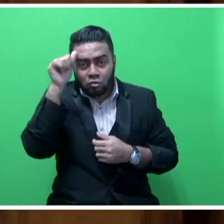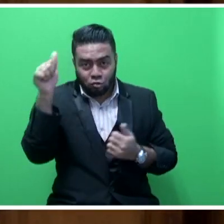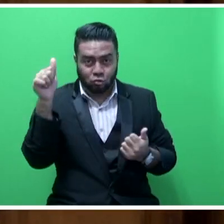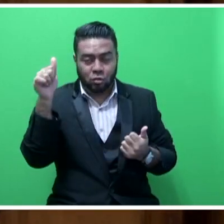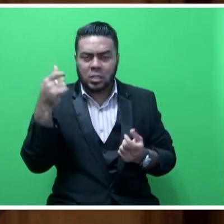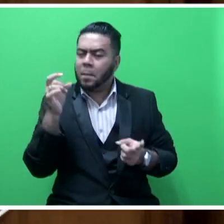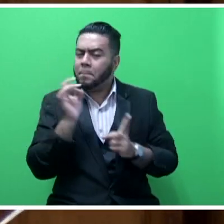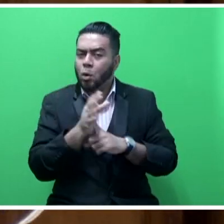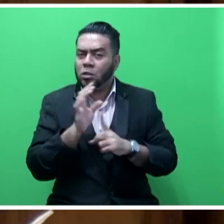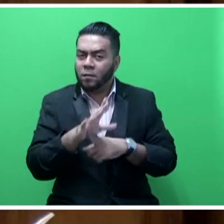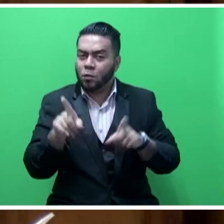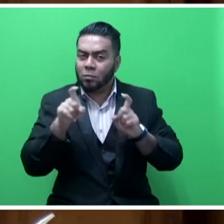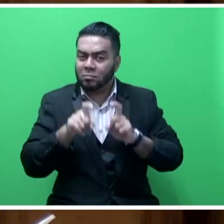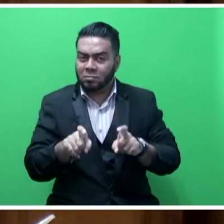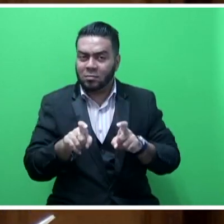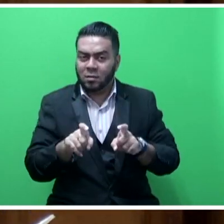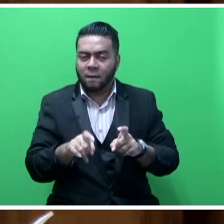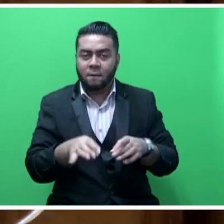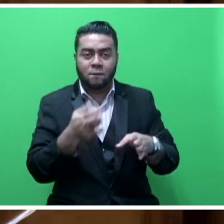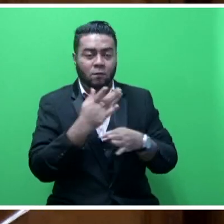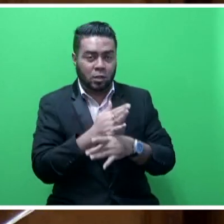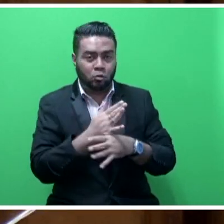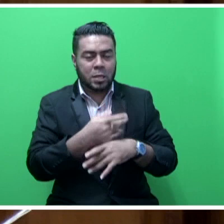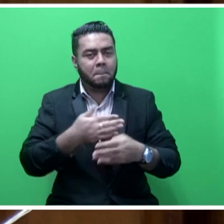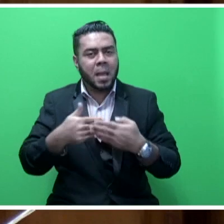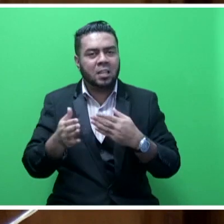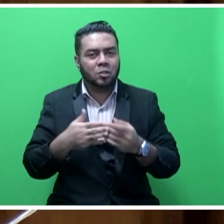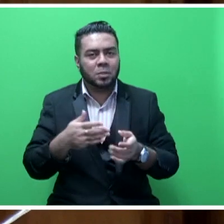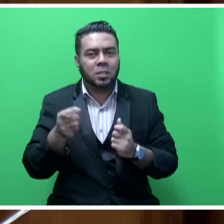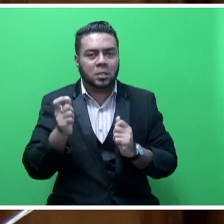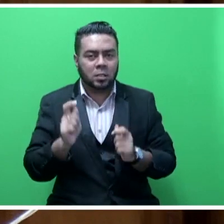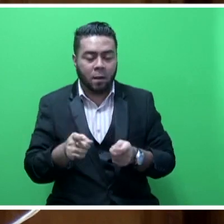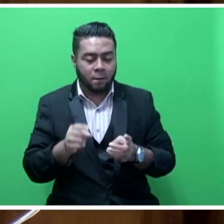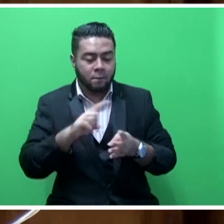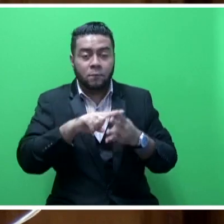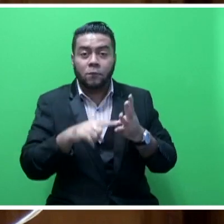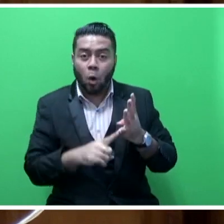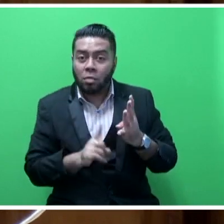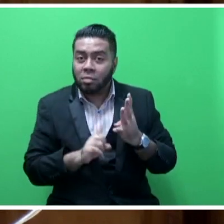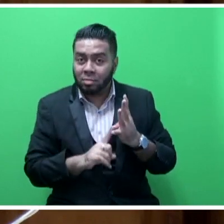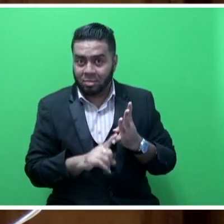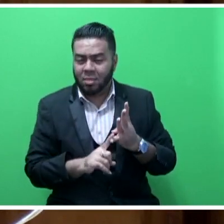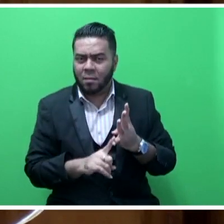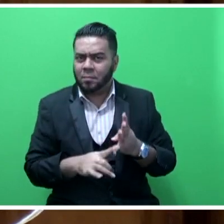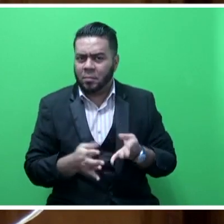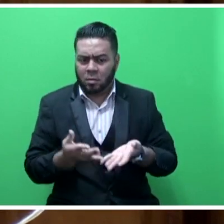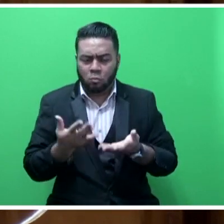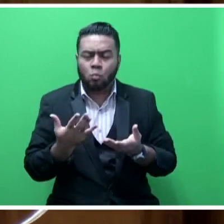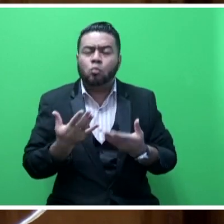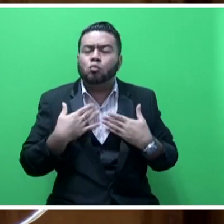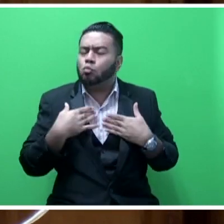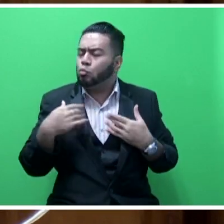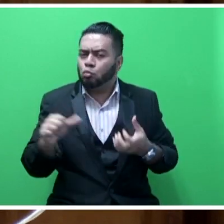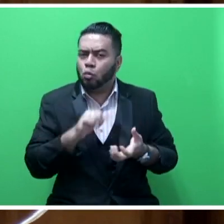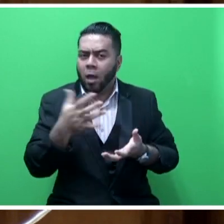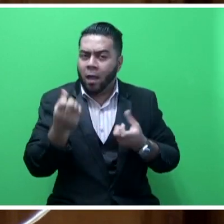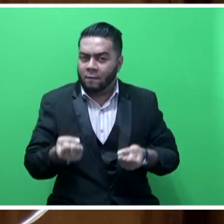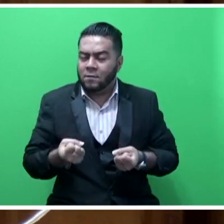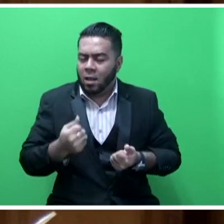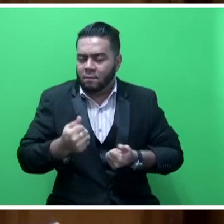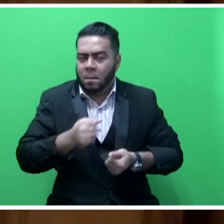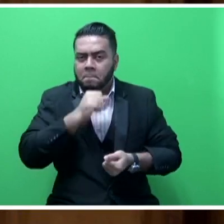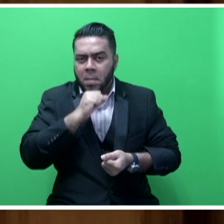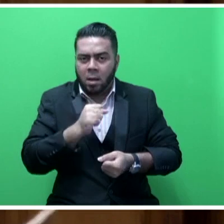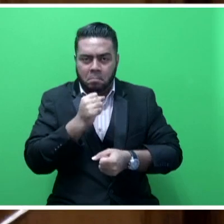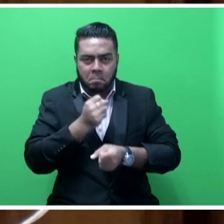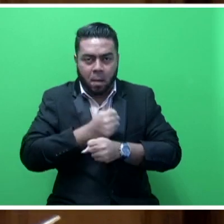for sustainable fisheries management. Fourthly, Honourable Speaker, is having enough workforce